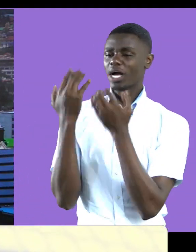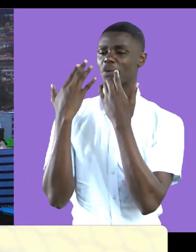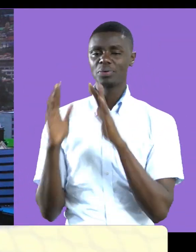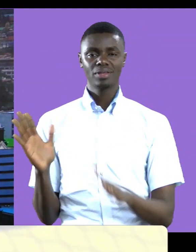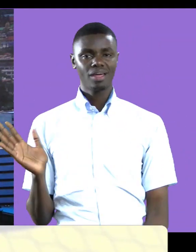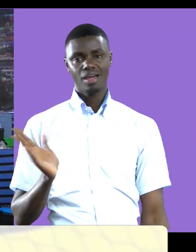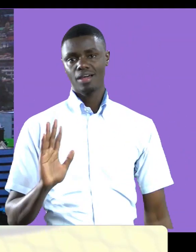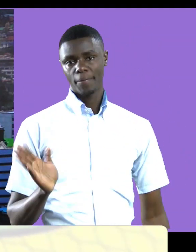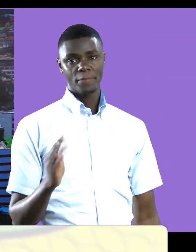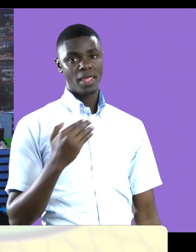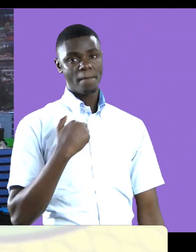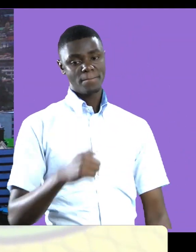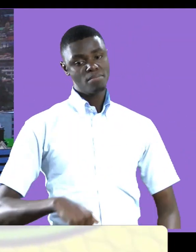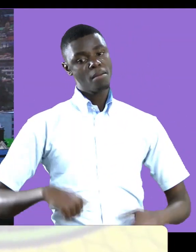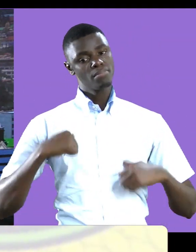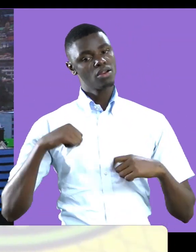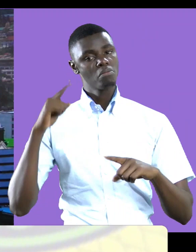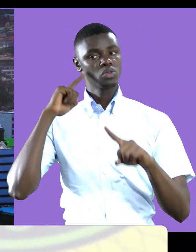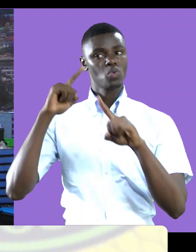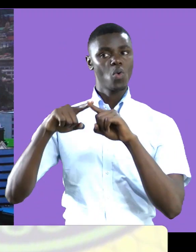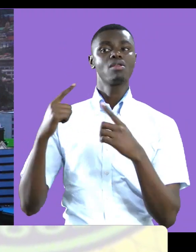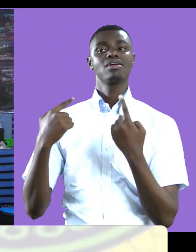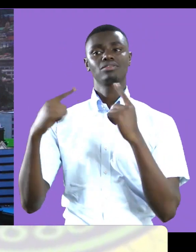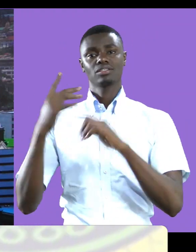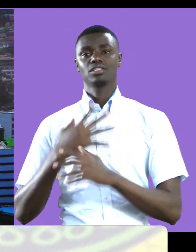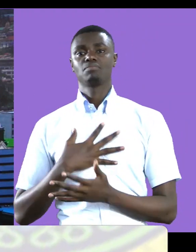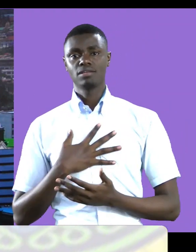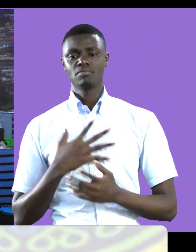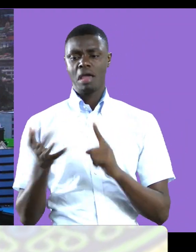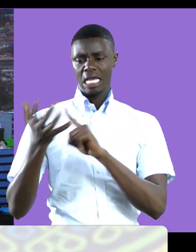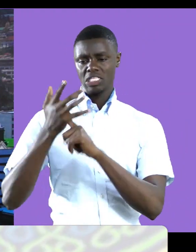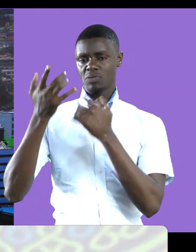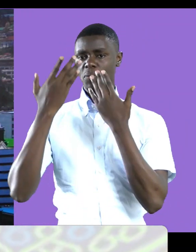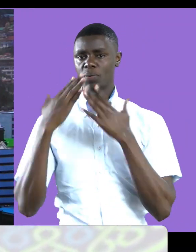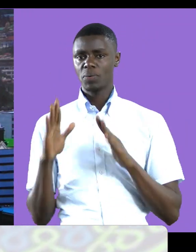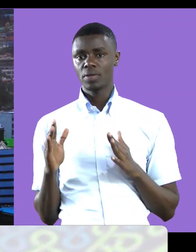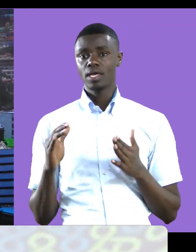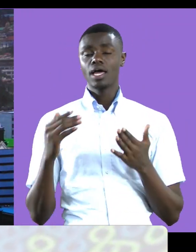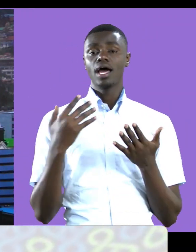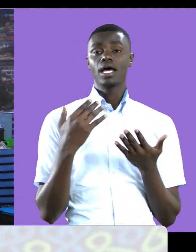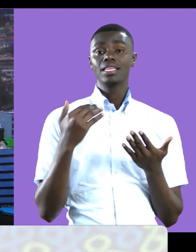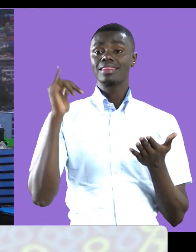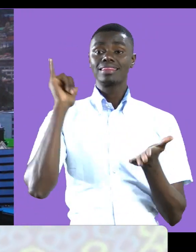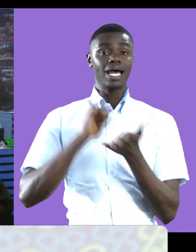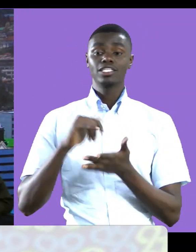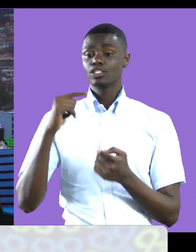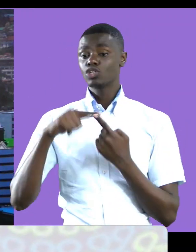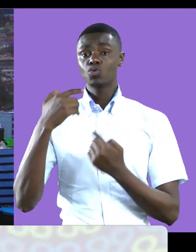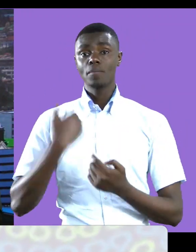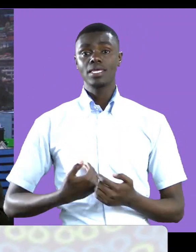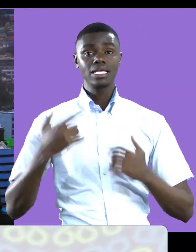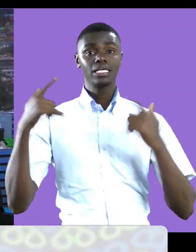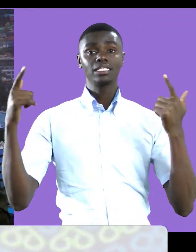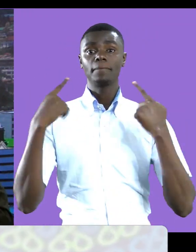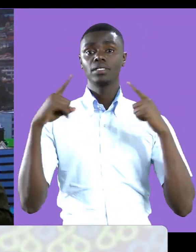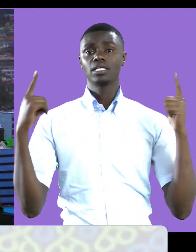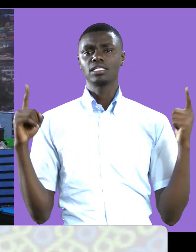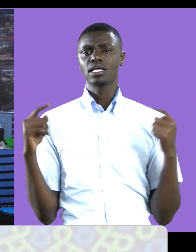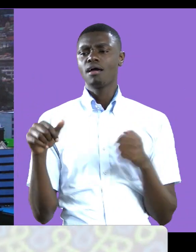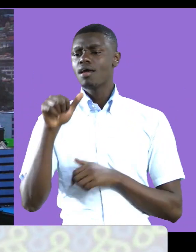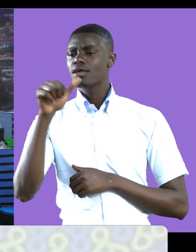I'm really proud of the goals that I set. I have achieved. Yeah. That to me is a big success. And the ones zenye bado